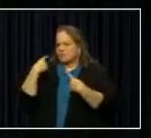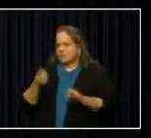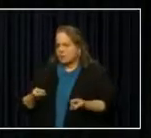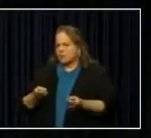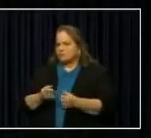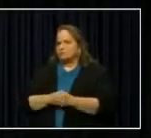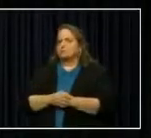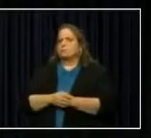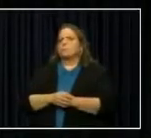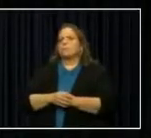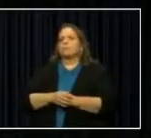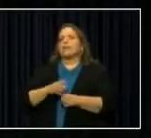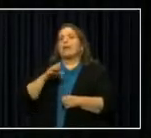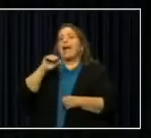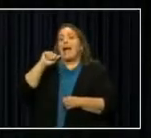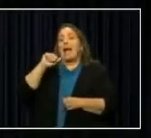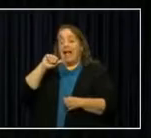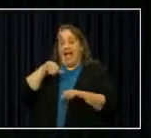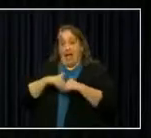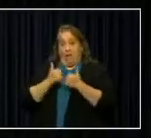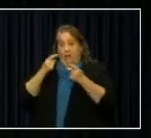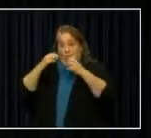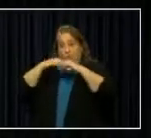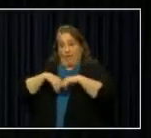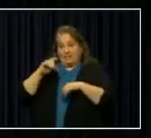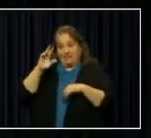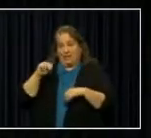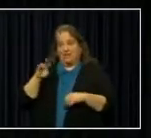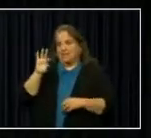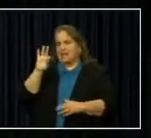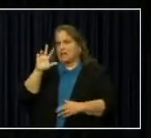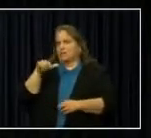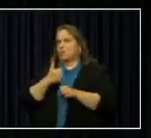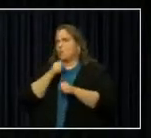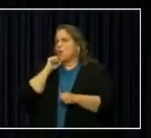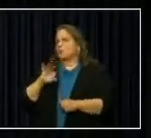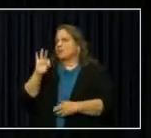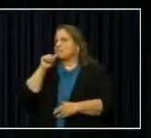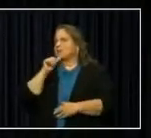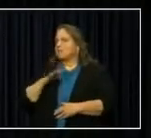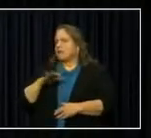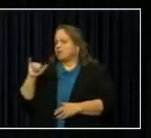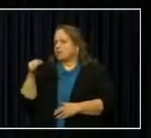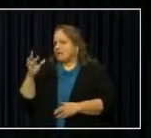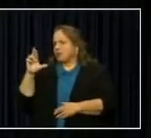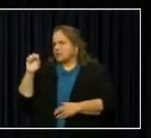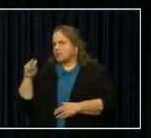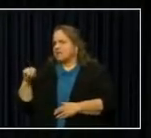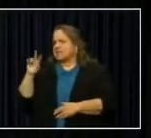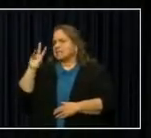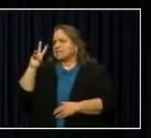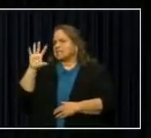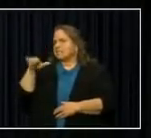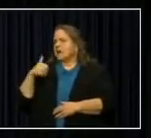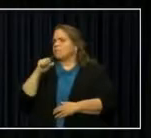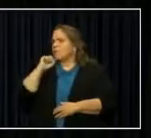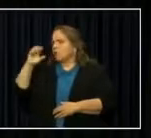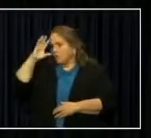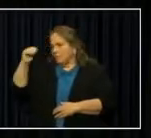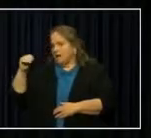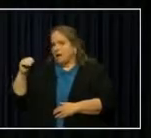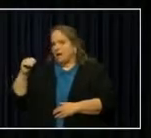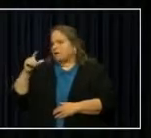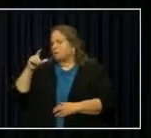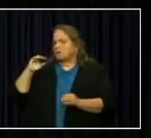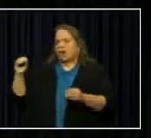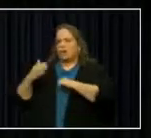far. How it breaks down is a 93-year-old female from Jefferson, 65-year-old male we don't